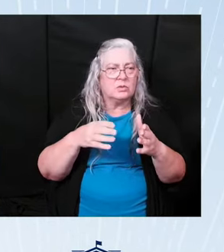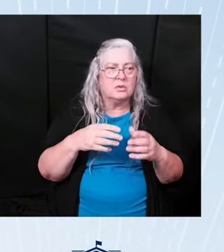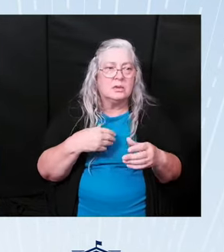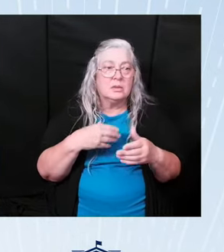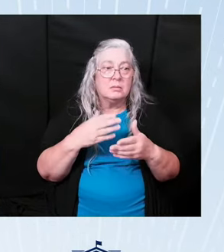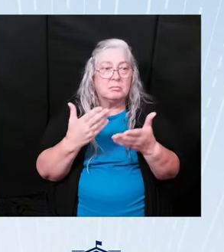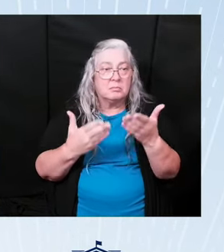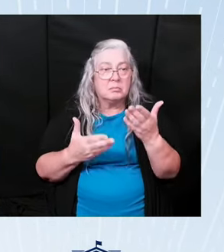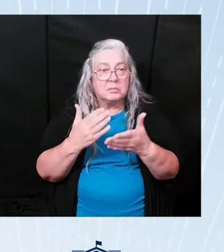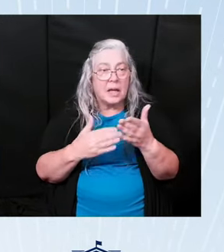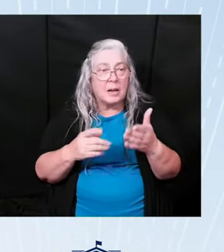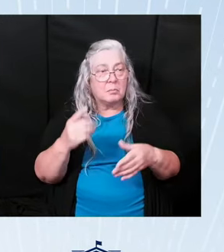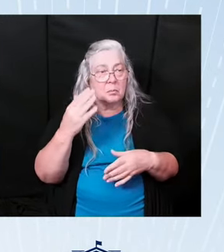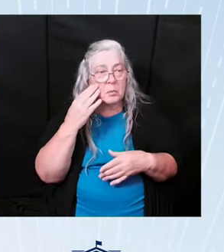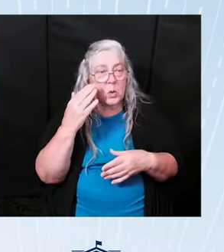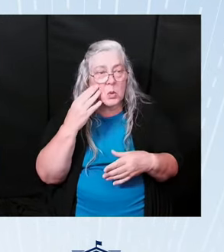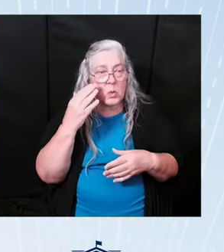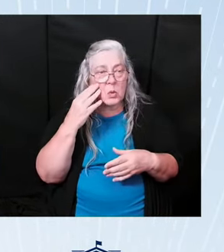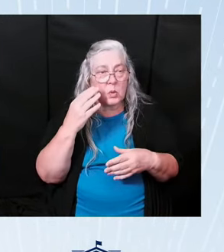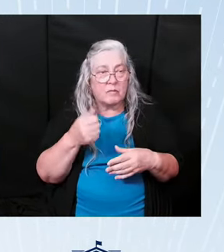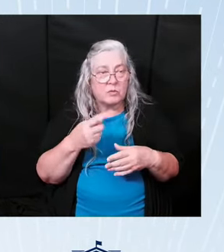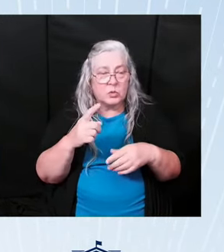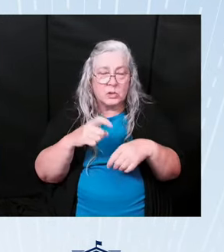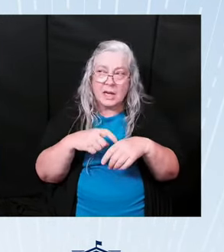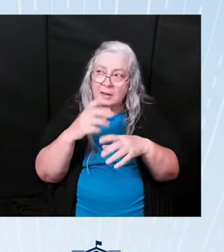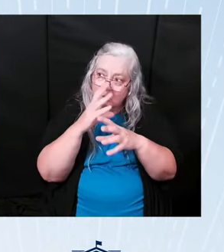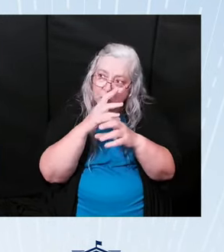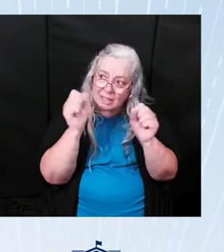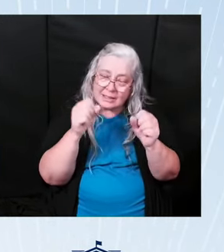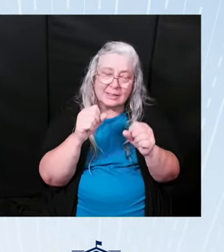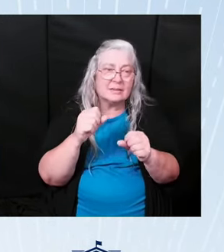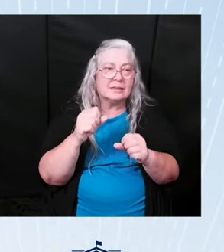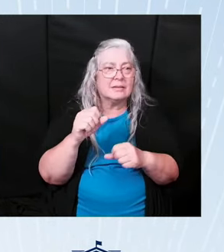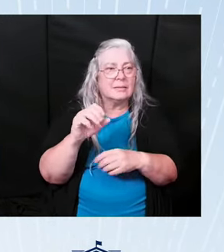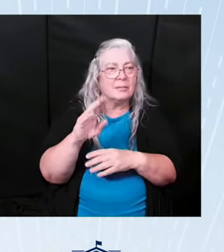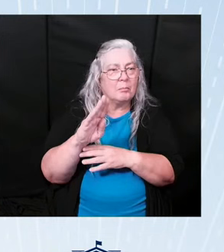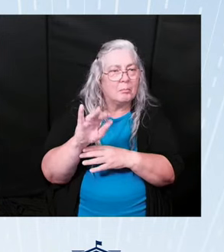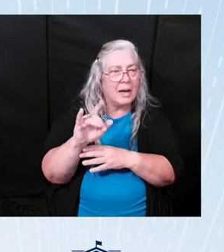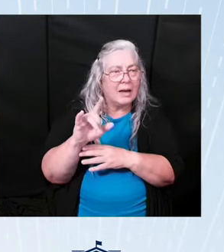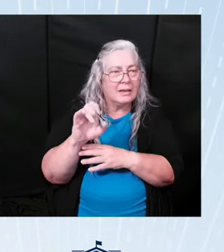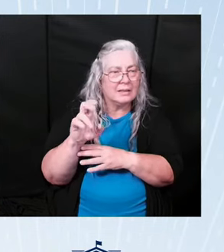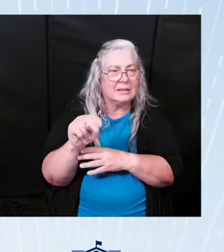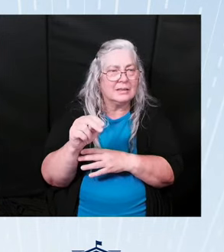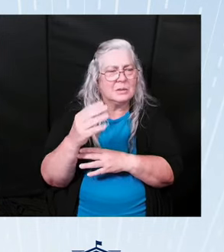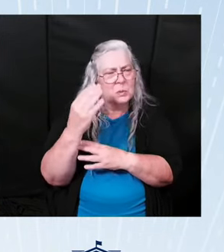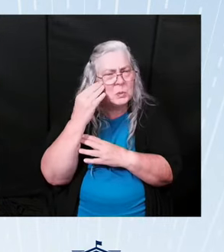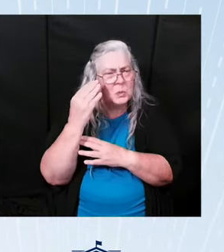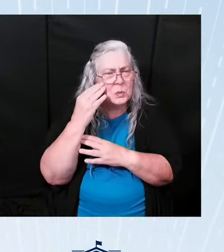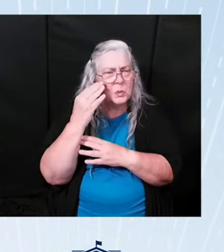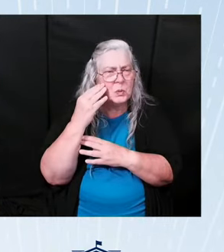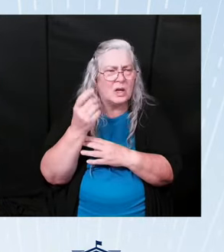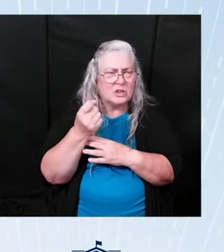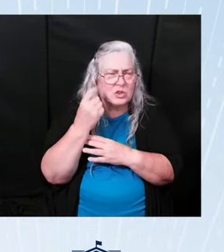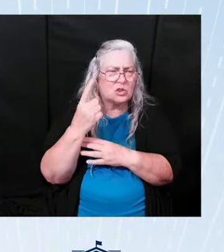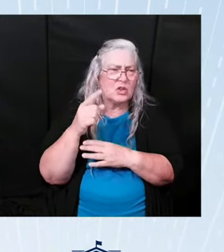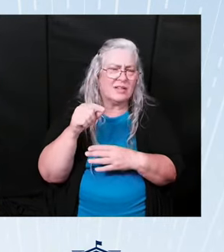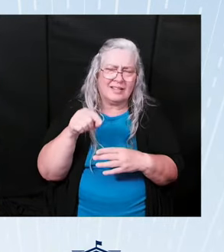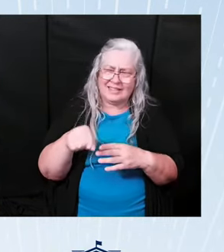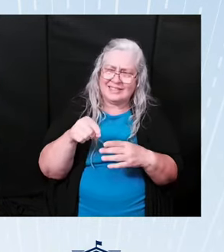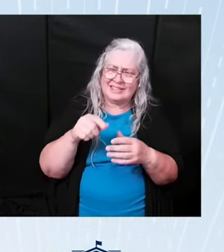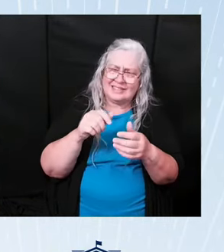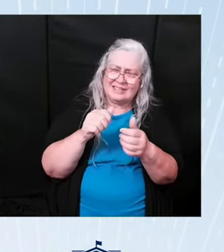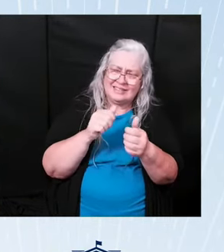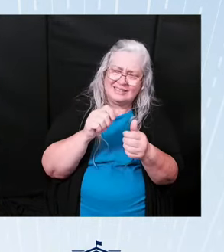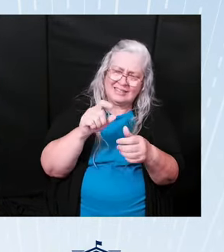And I'm therefore have a pleasure of turning it over to my friend, someone who